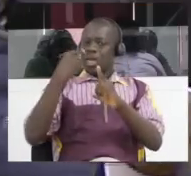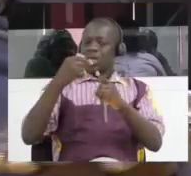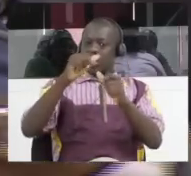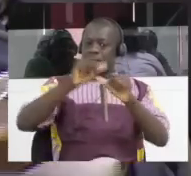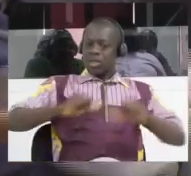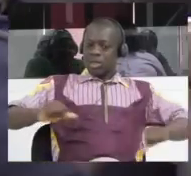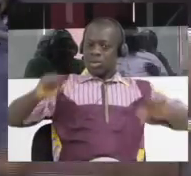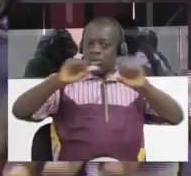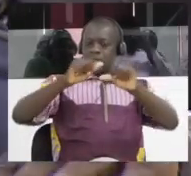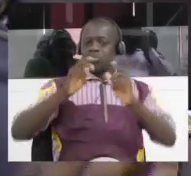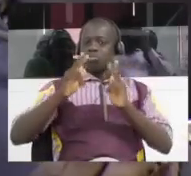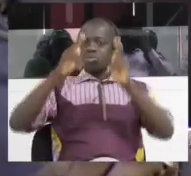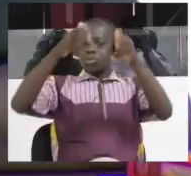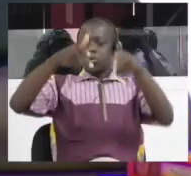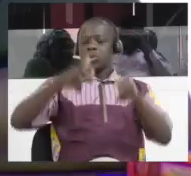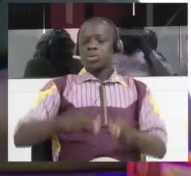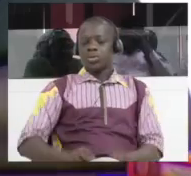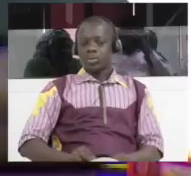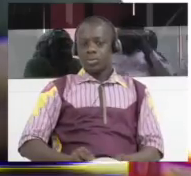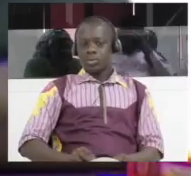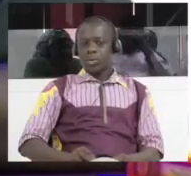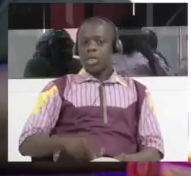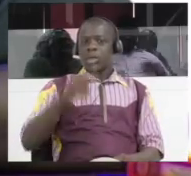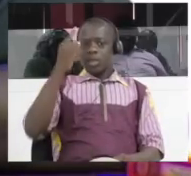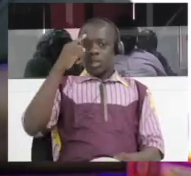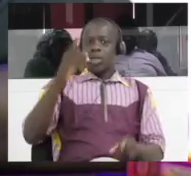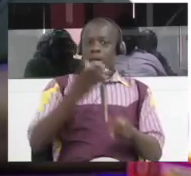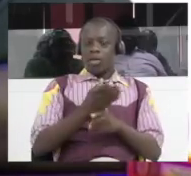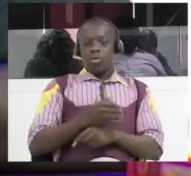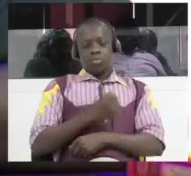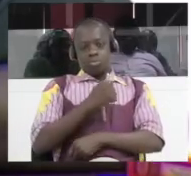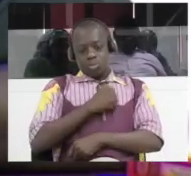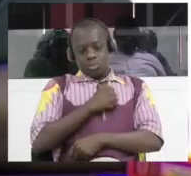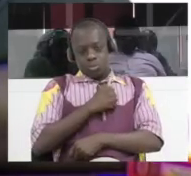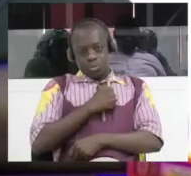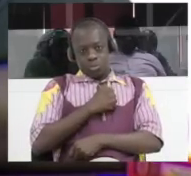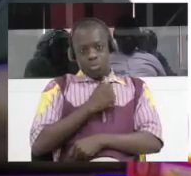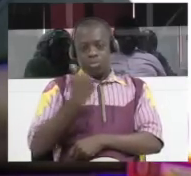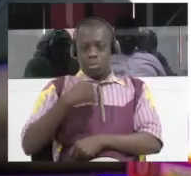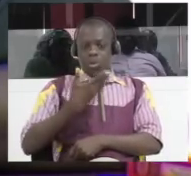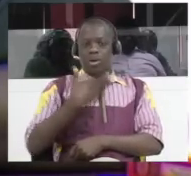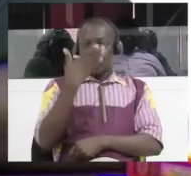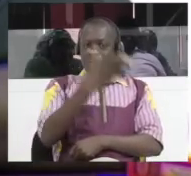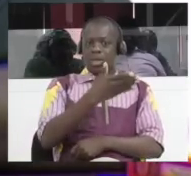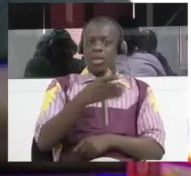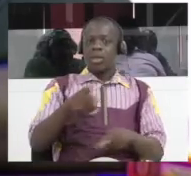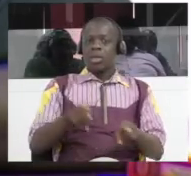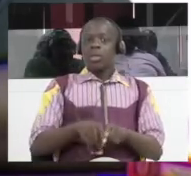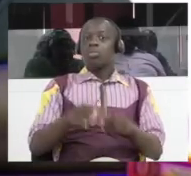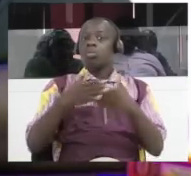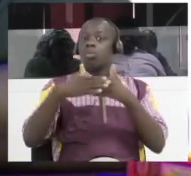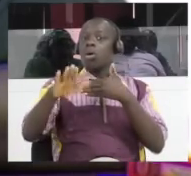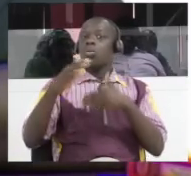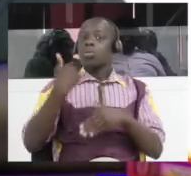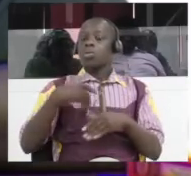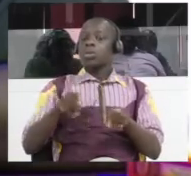like around the bridge? I think there was commotion, there was panic, because most